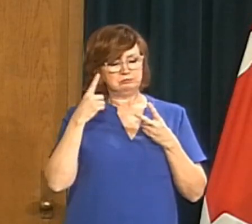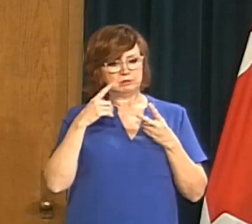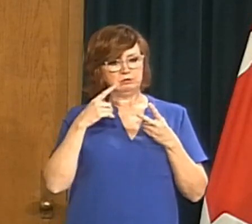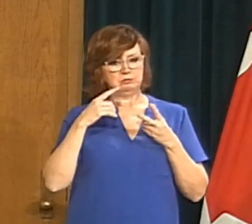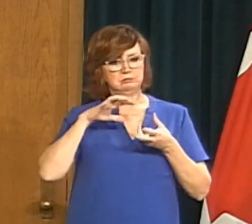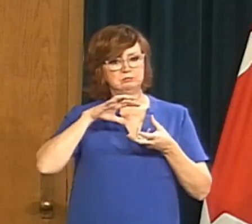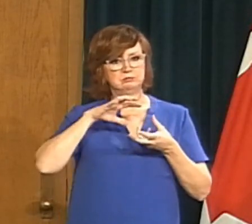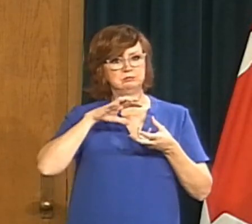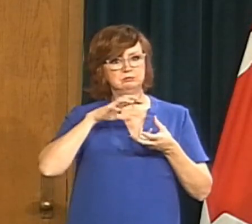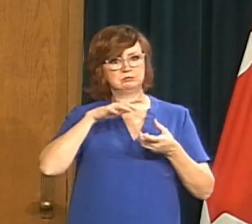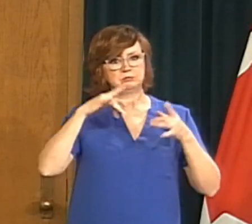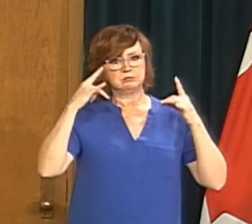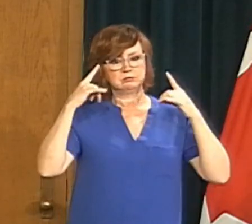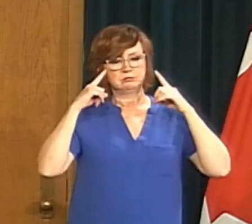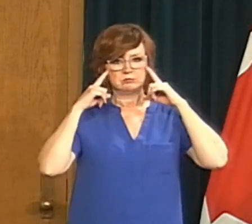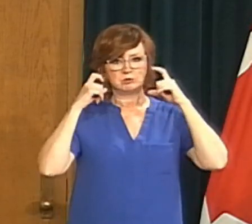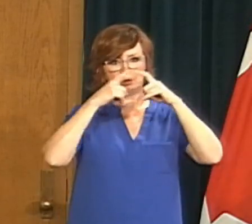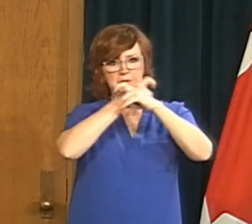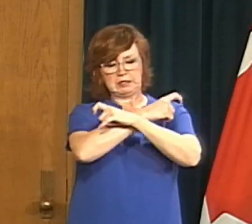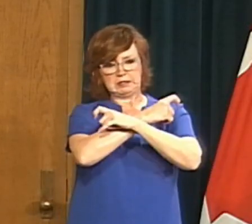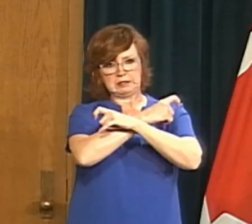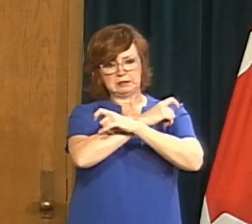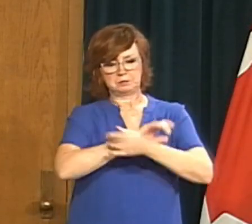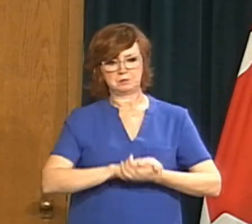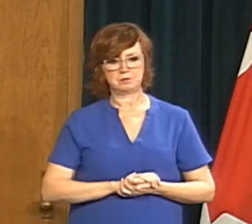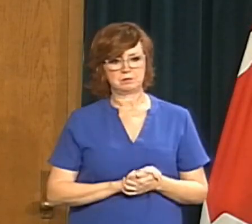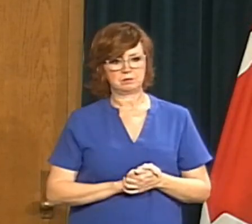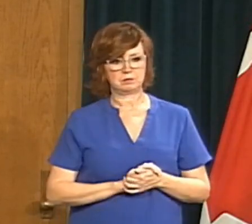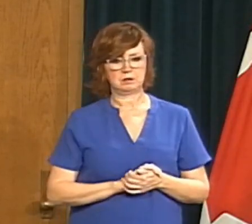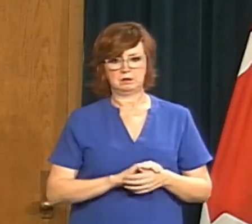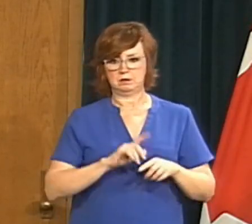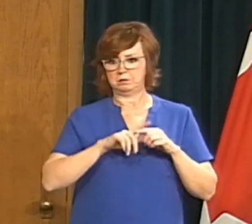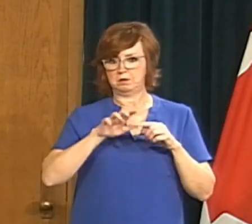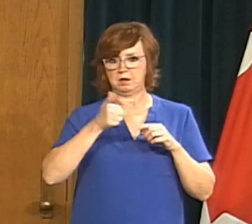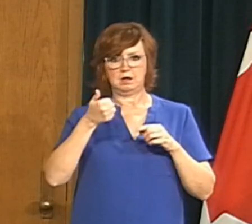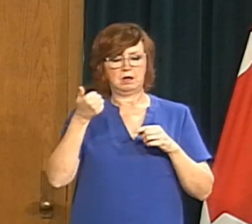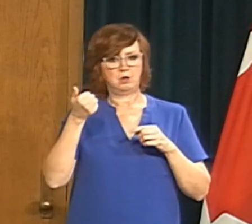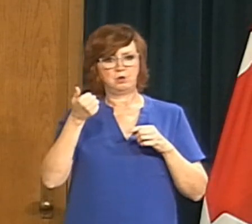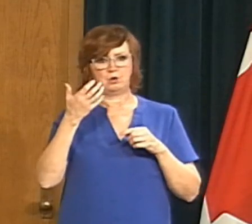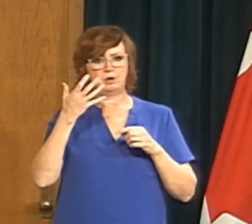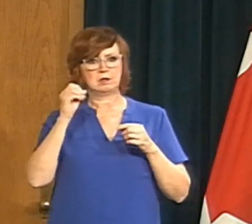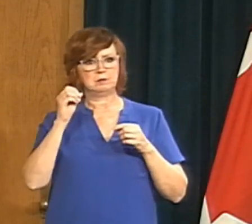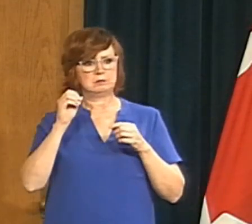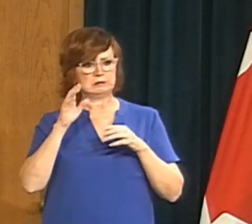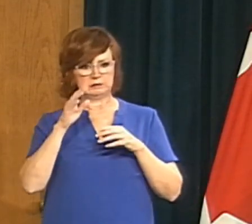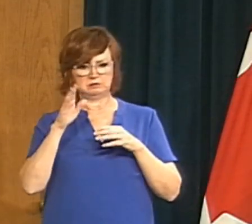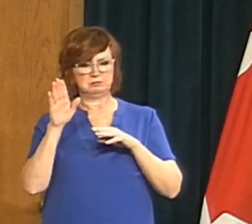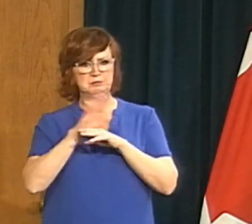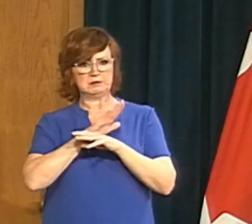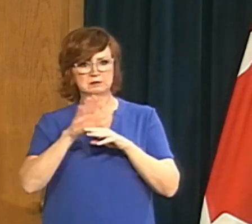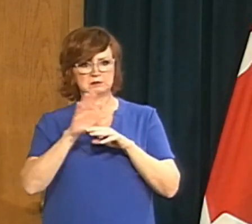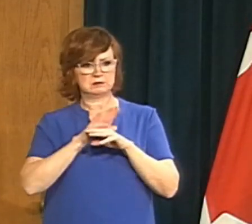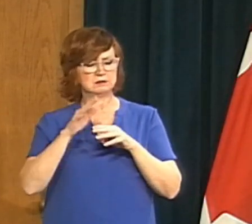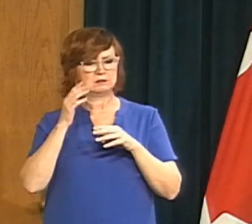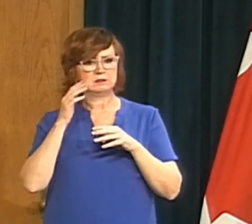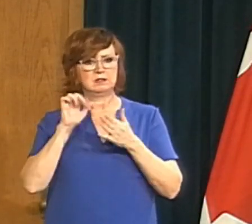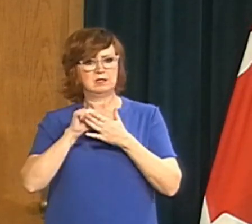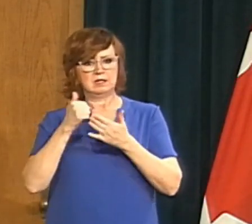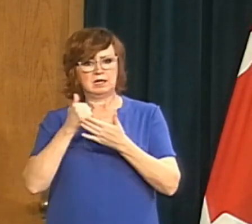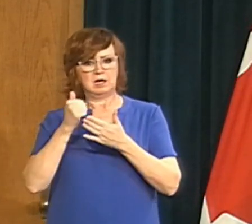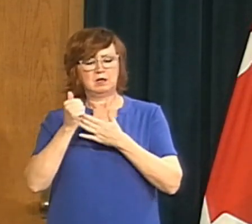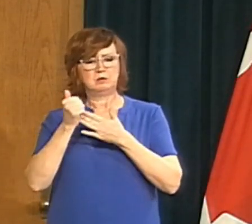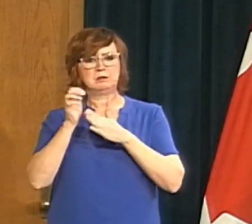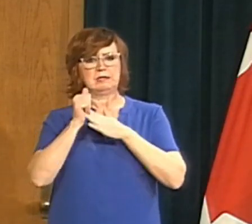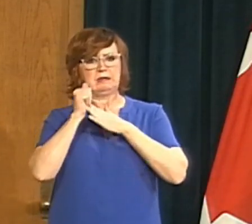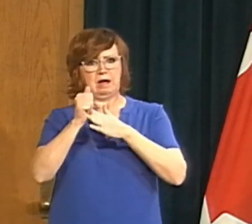is a large number of businesses that are operating in the way of outfitters. And so we're including them in some of the provincial supports that we have here